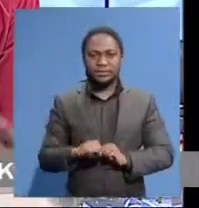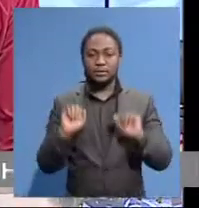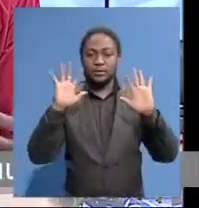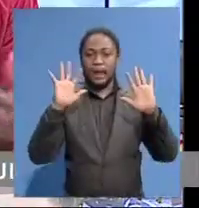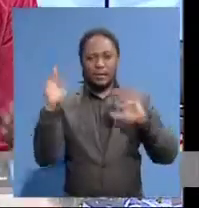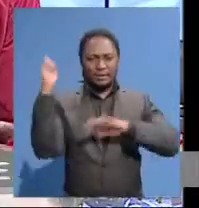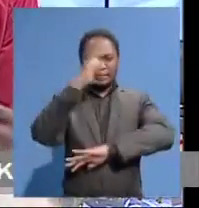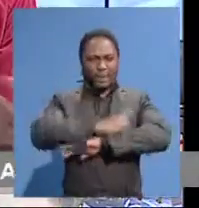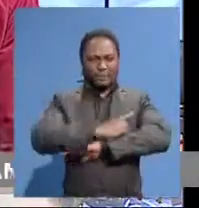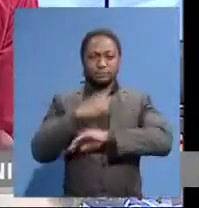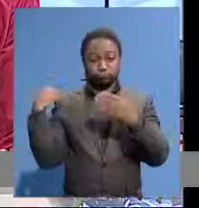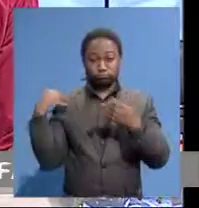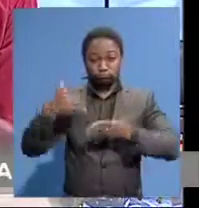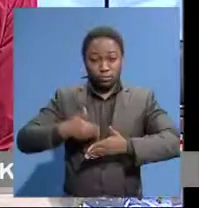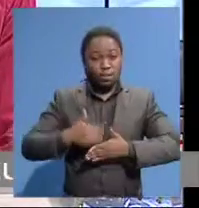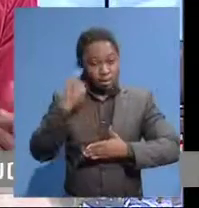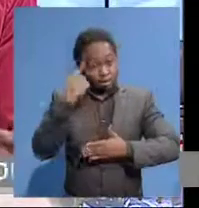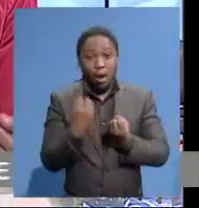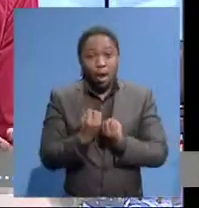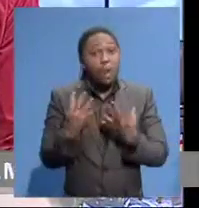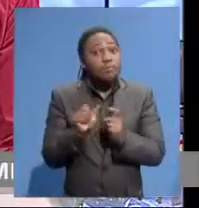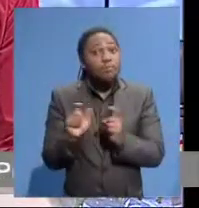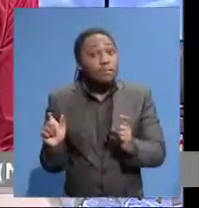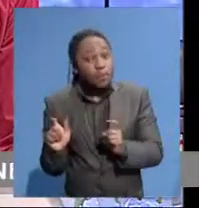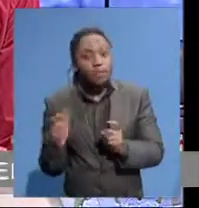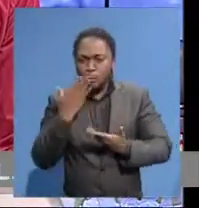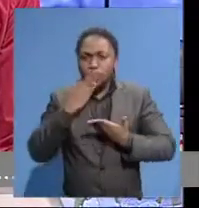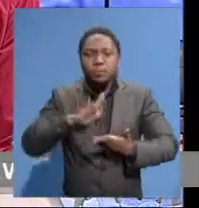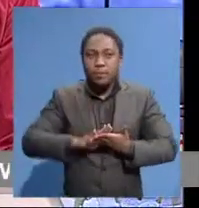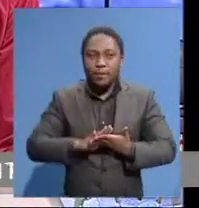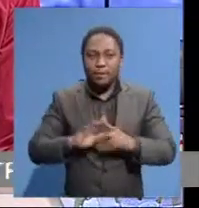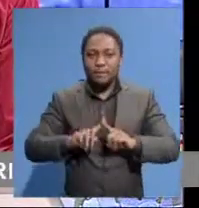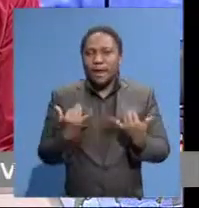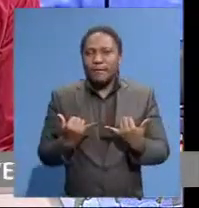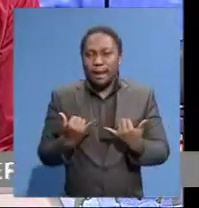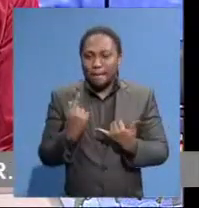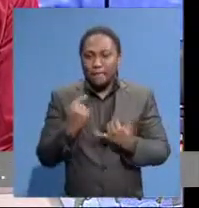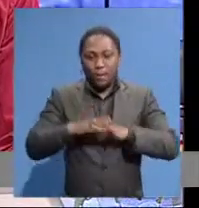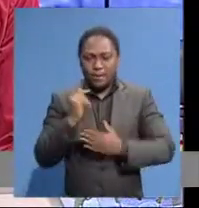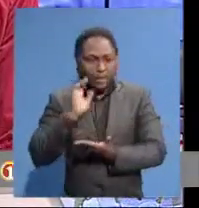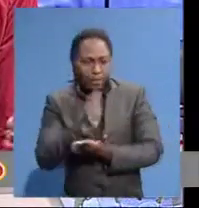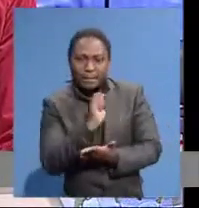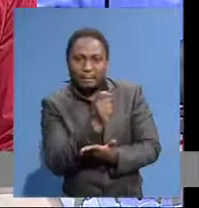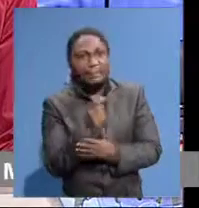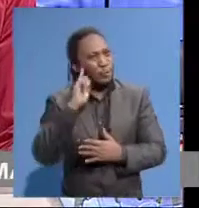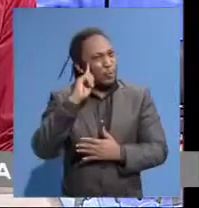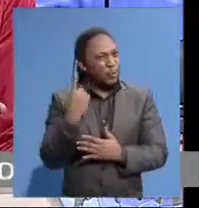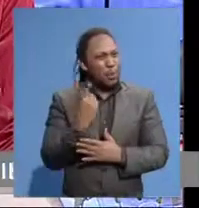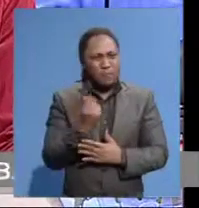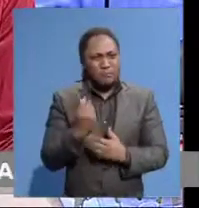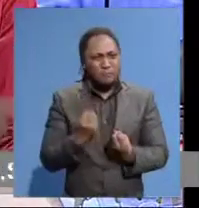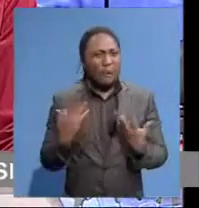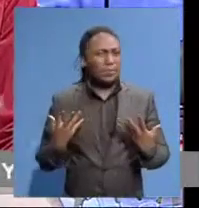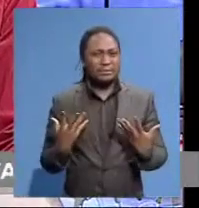we've seen lots of development. So we haven't really sat down as a committee to find out exactly how much we have. But we can hear, you know, it goes